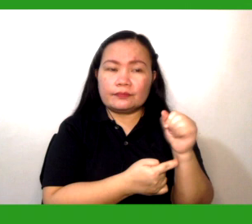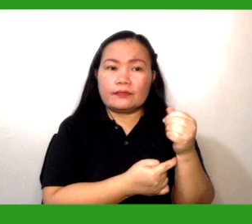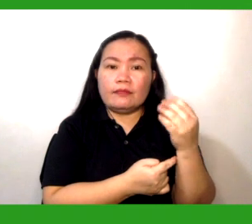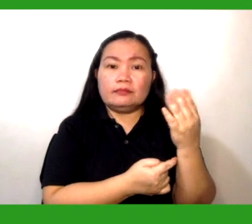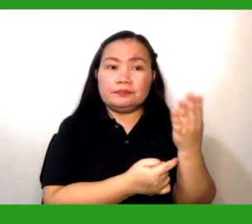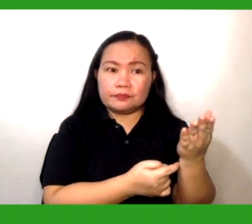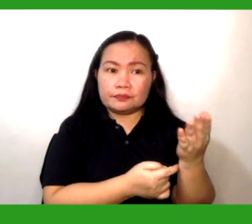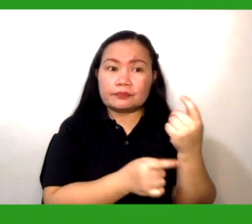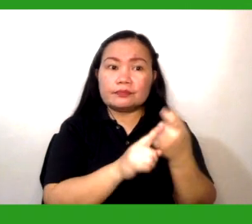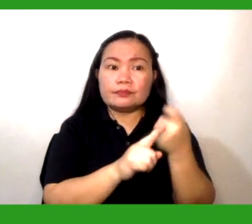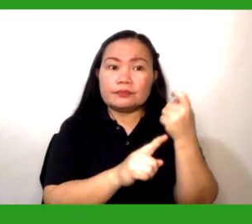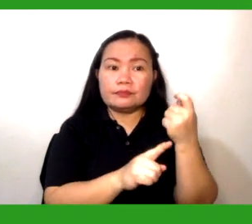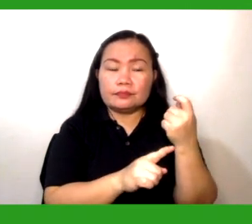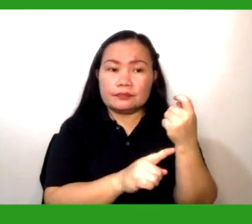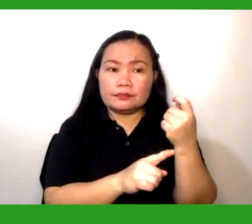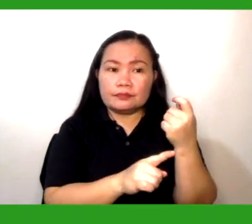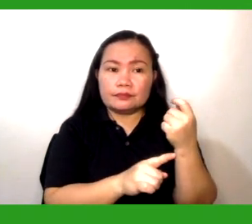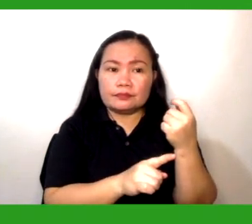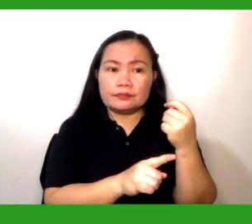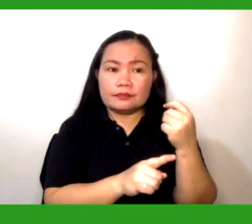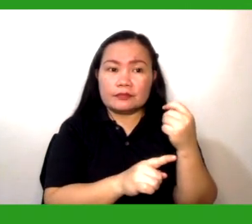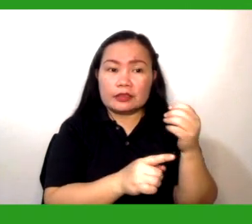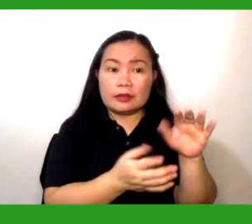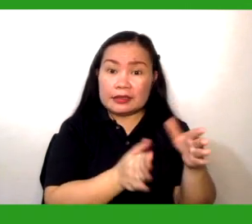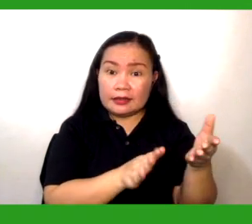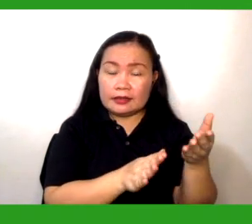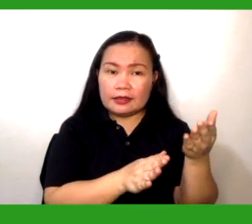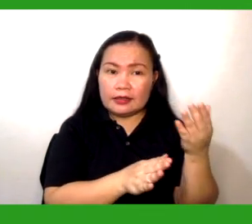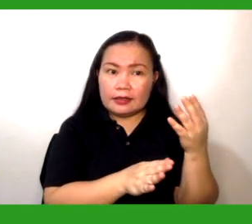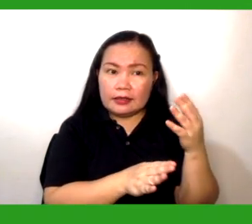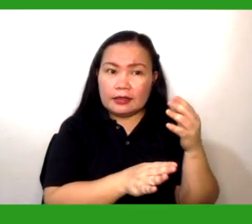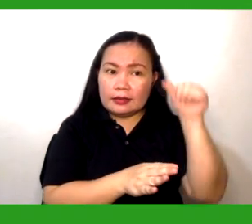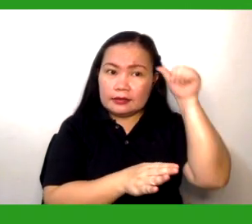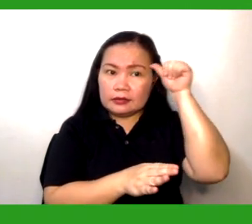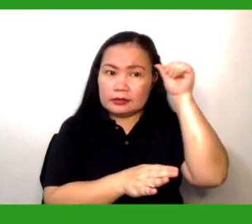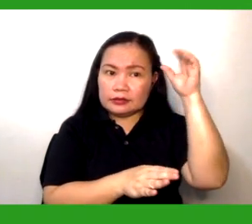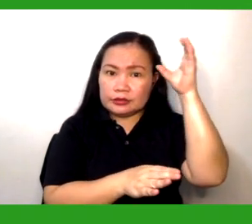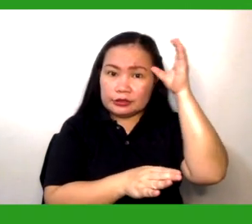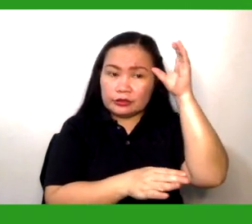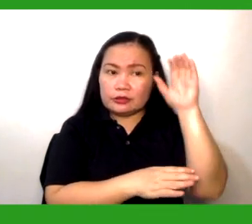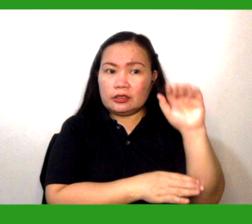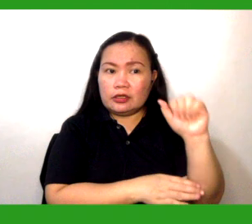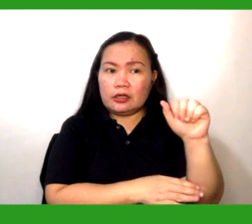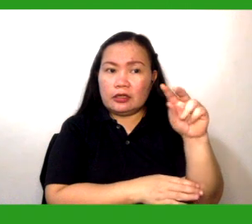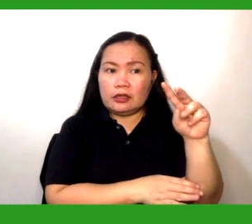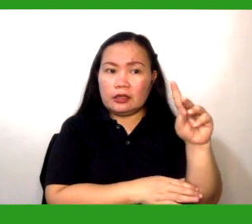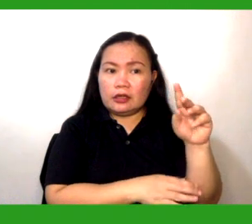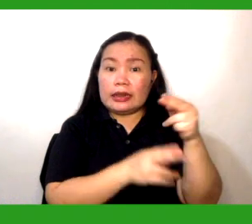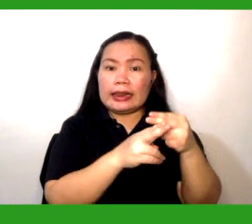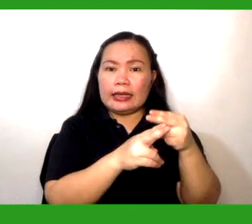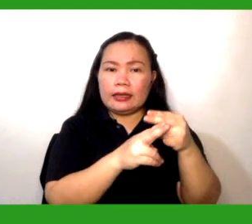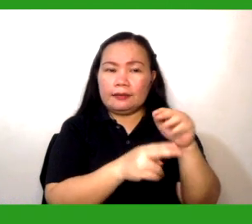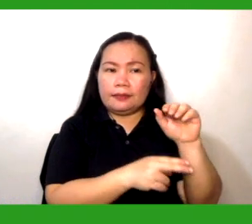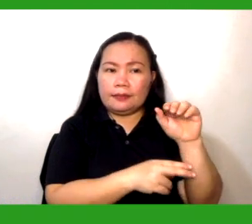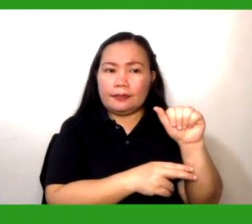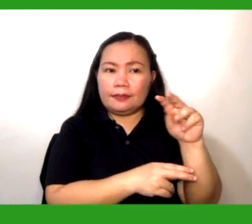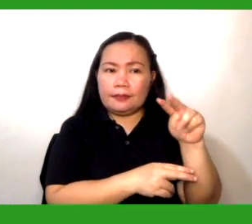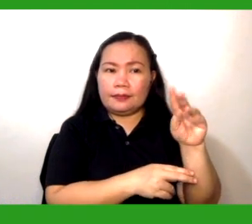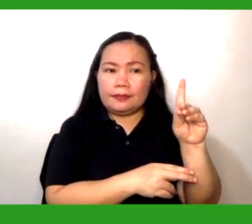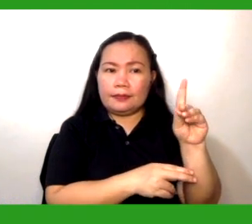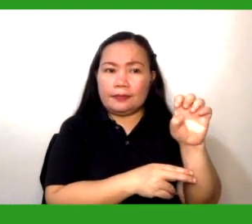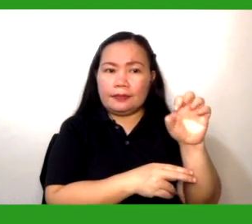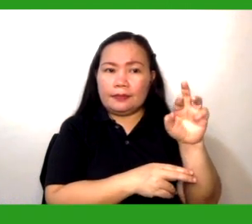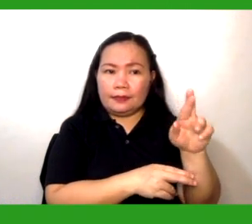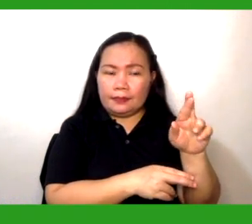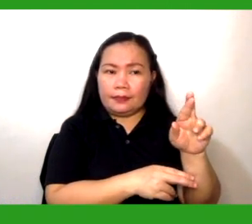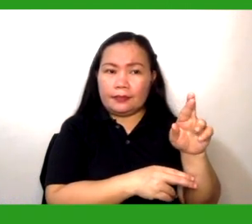after the late ANHS-Celsius. Okay? So, as you can see, pinangalan ng degree Celsius doon mismo